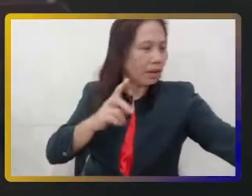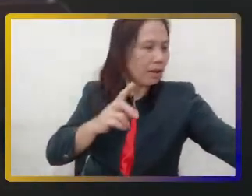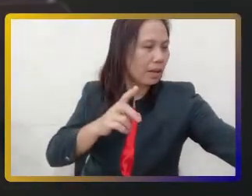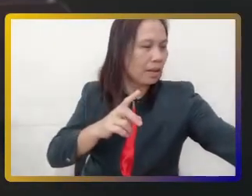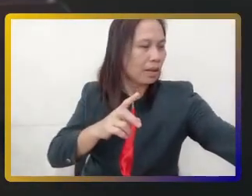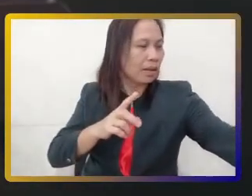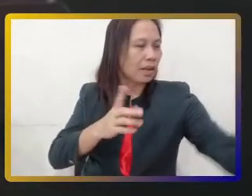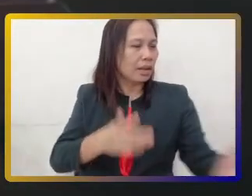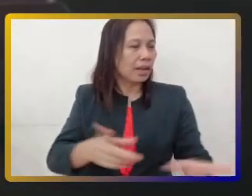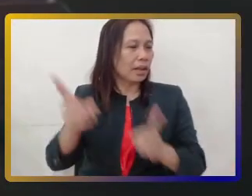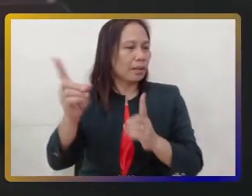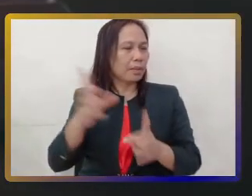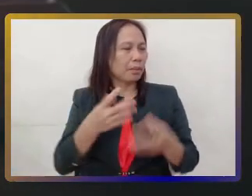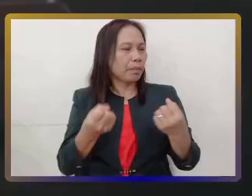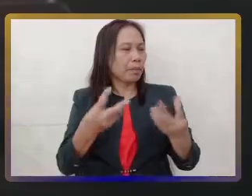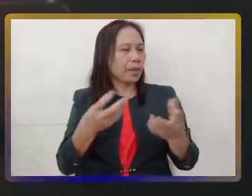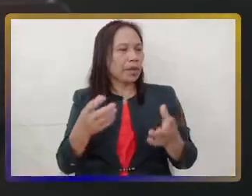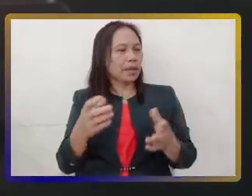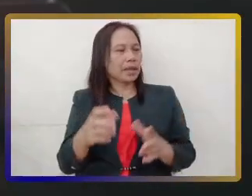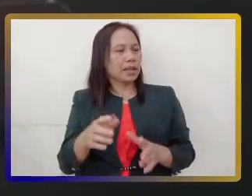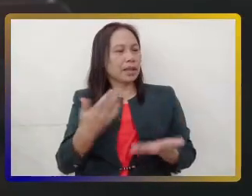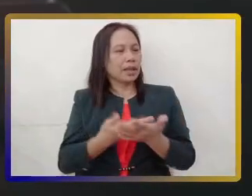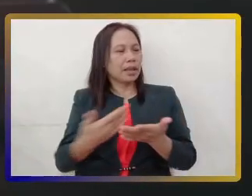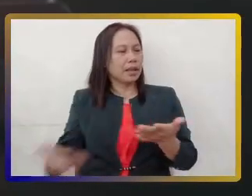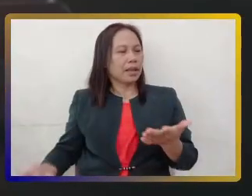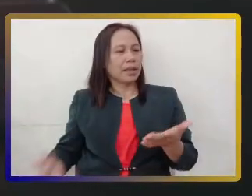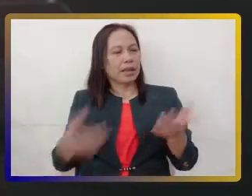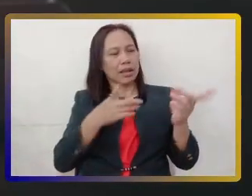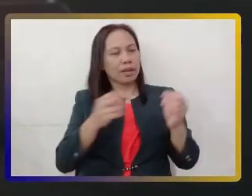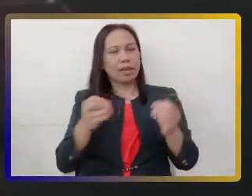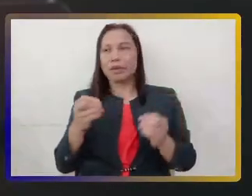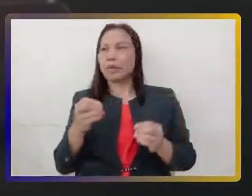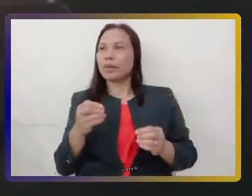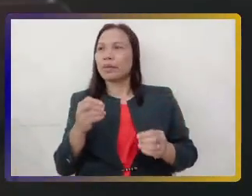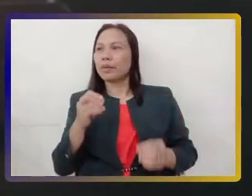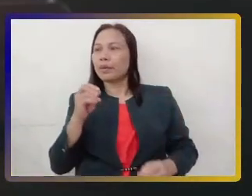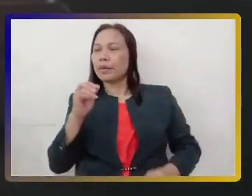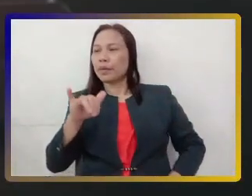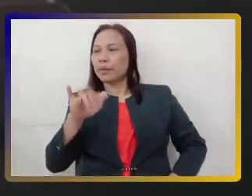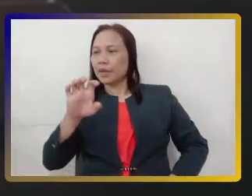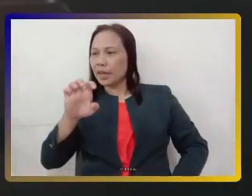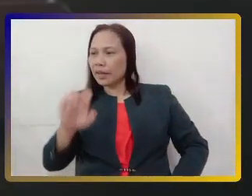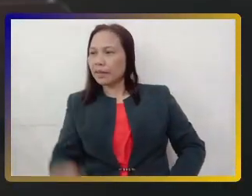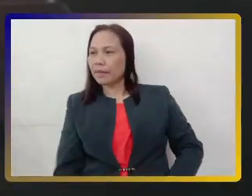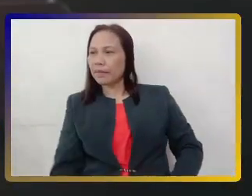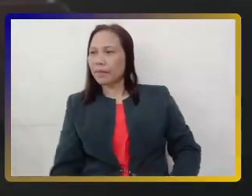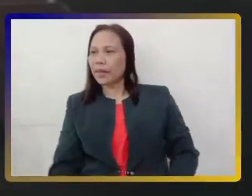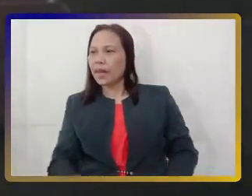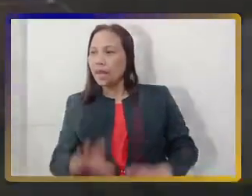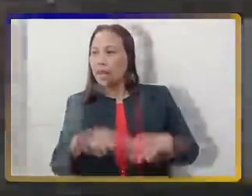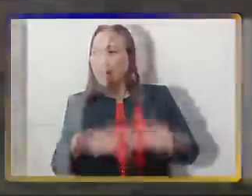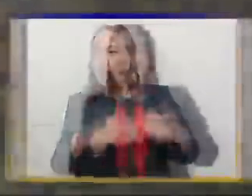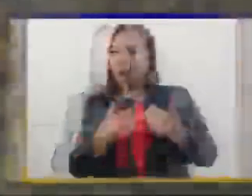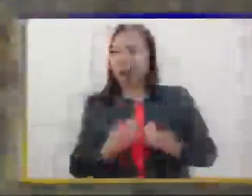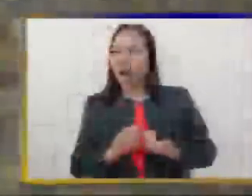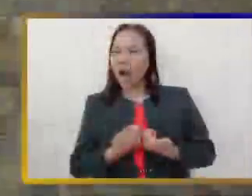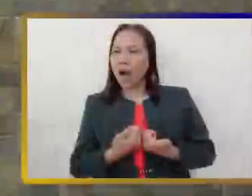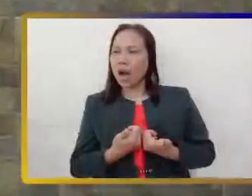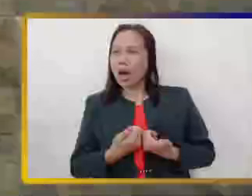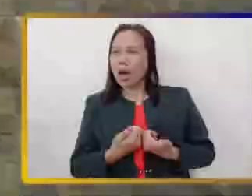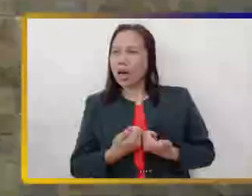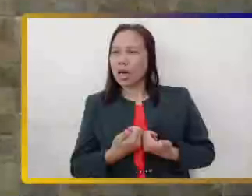such like things do ye you know how scary How bad it